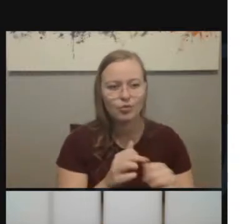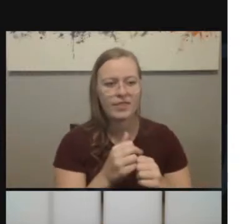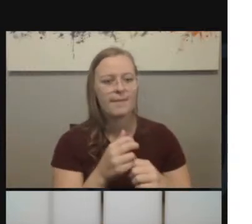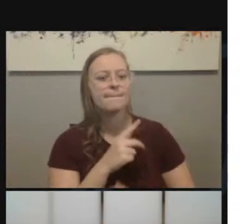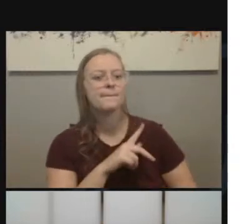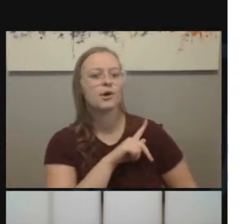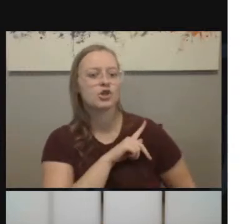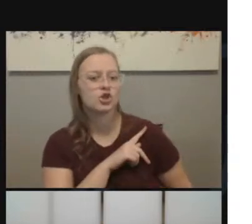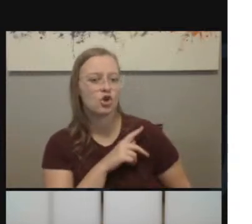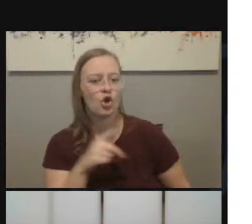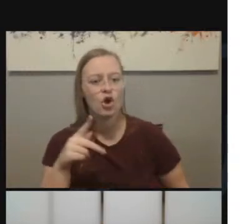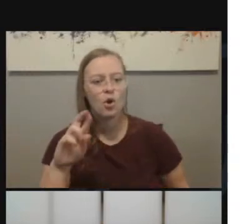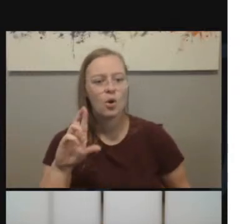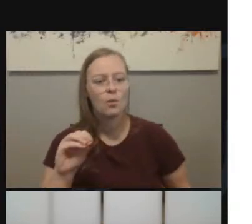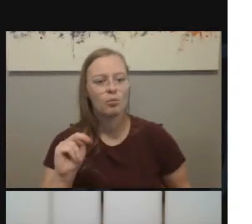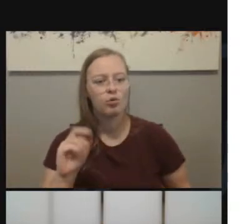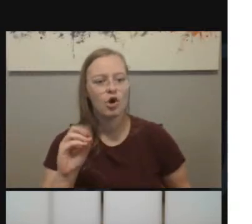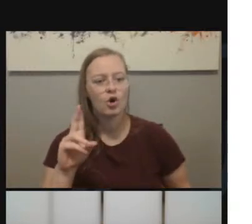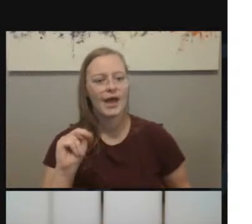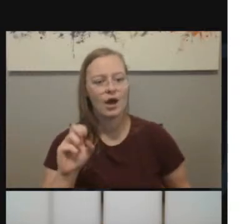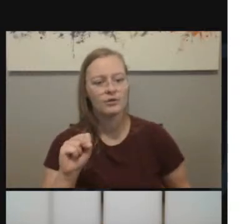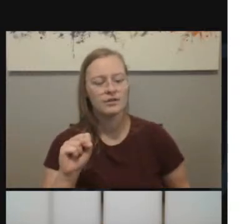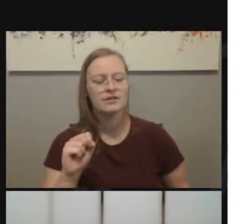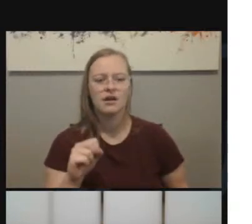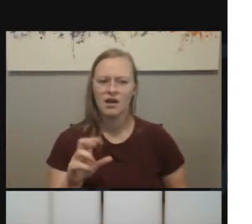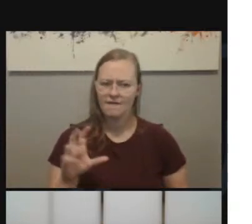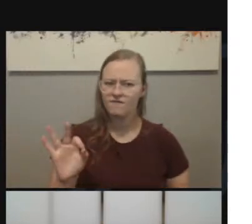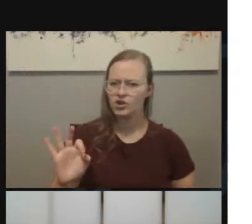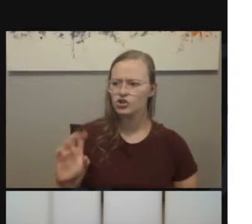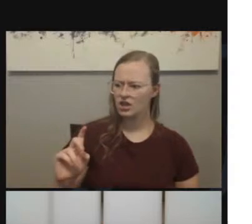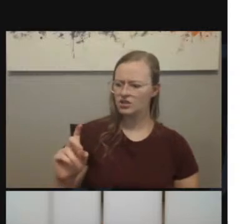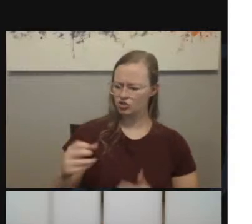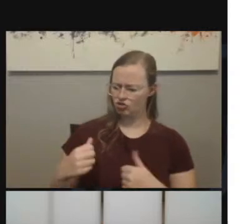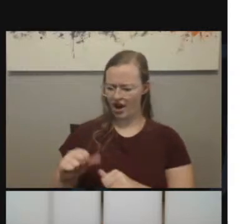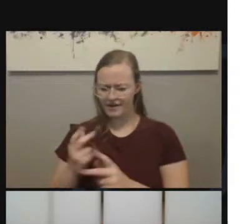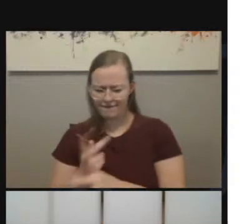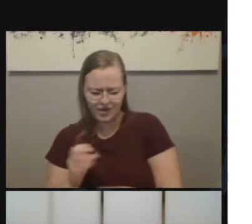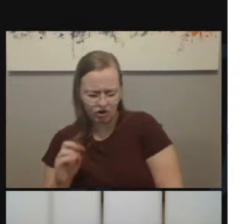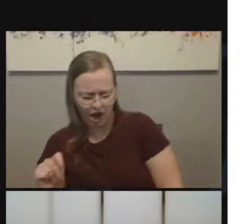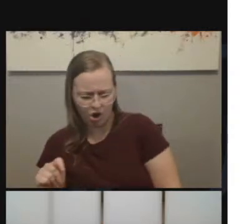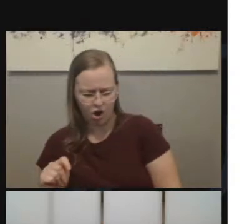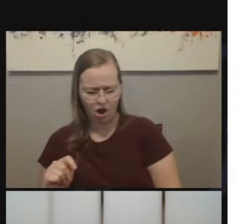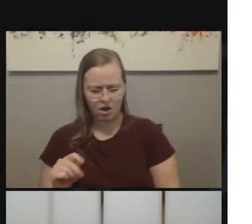pronouns. Douglass always trying to figure his relation